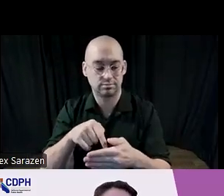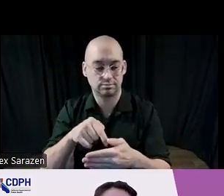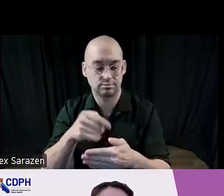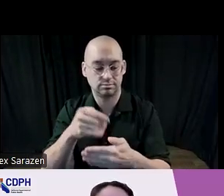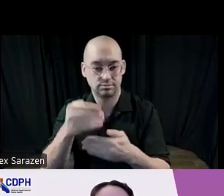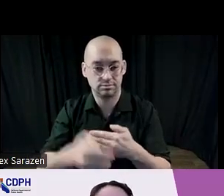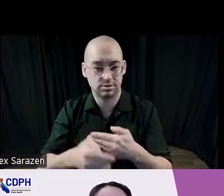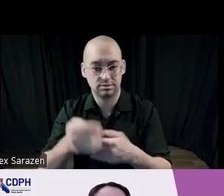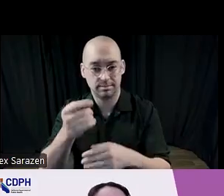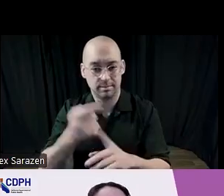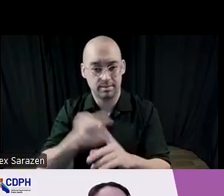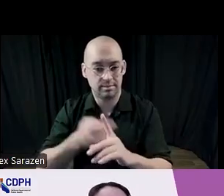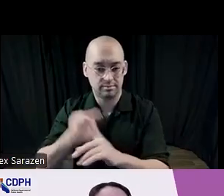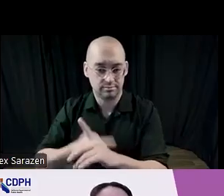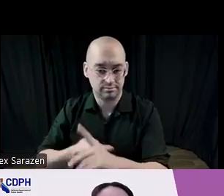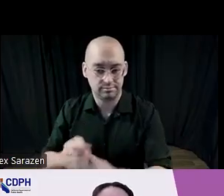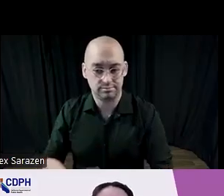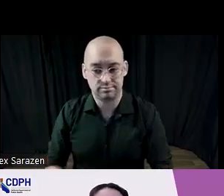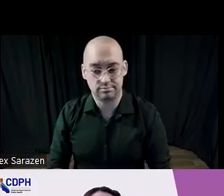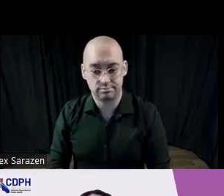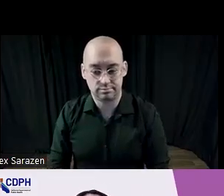months. Next slide, please.